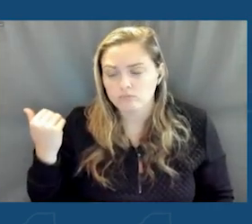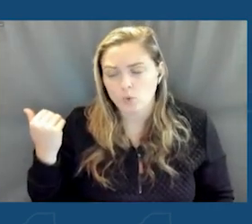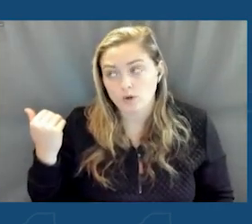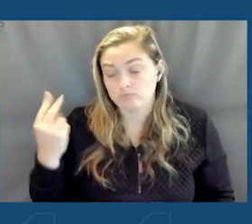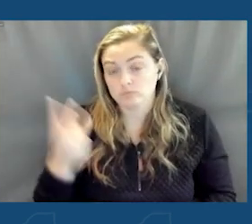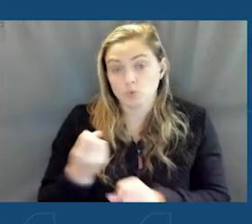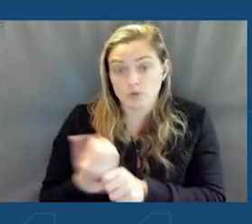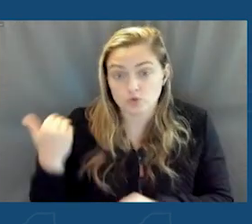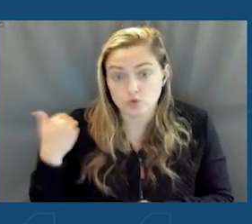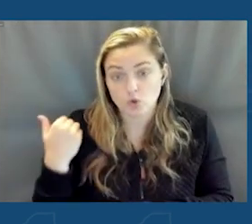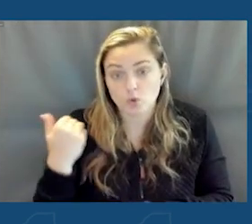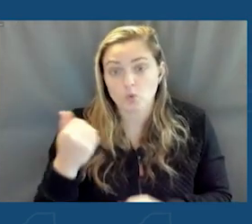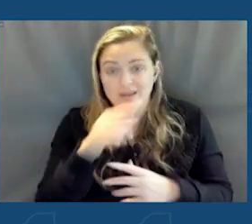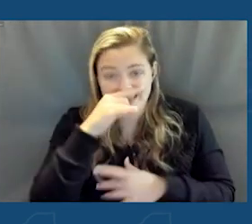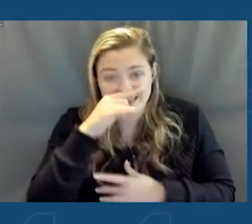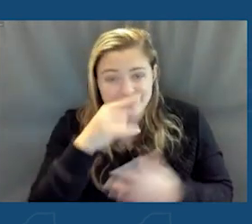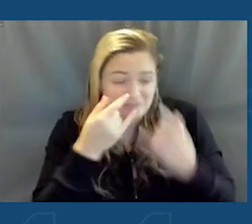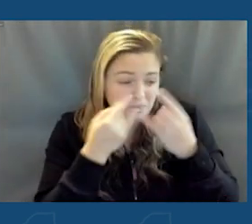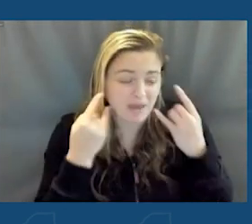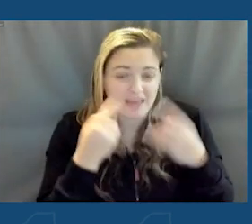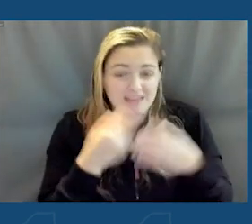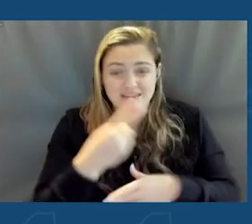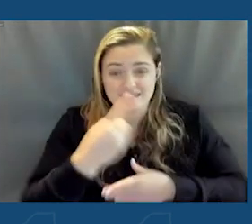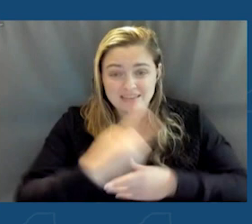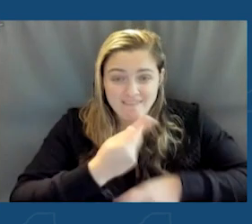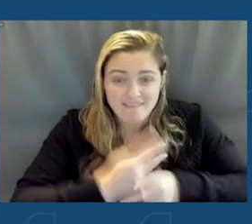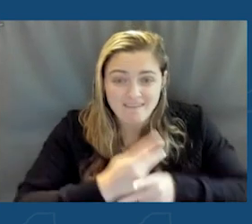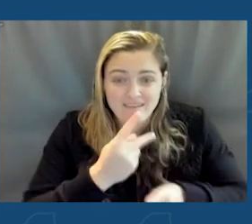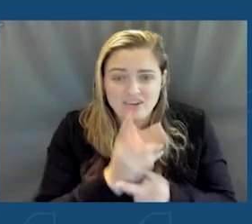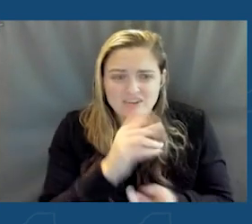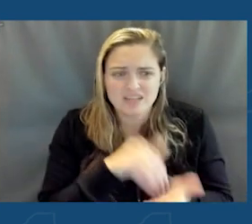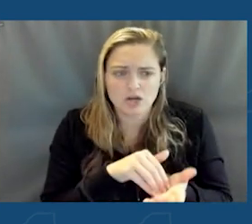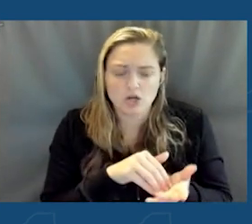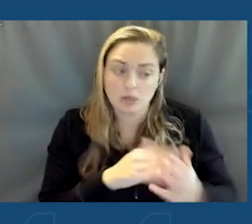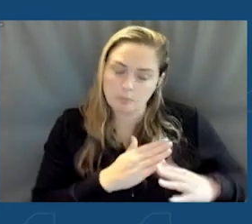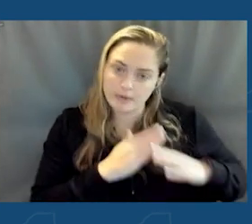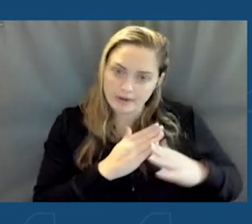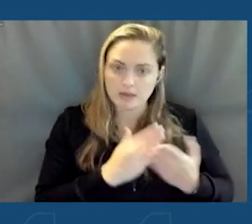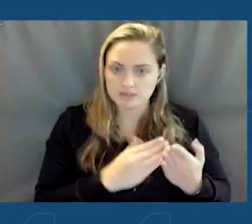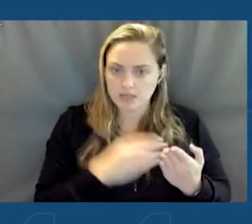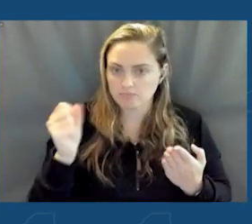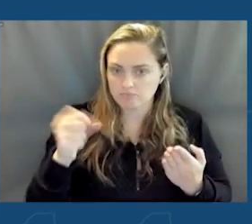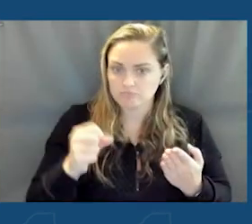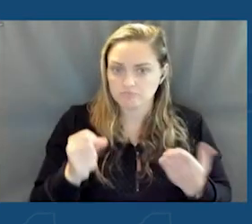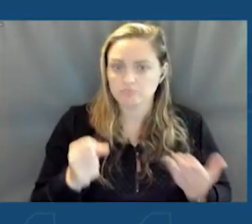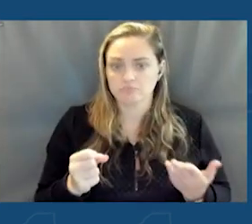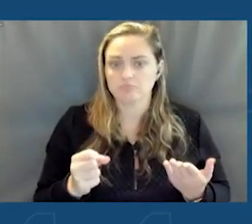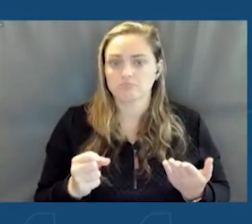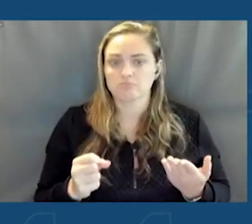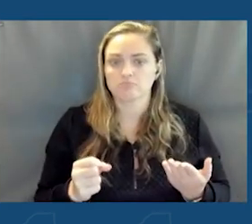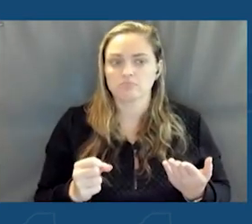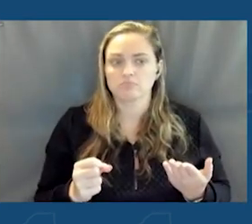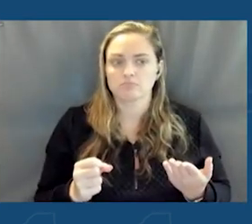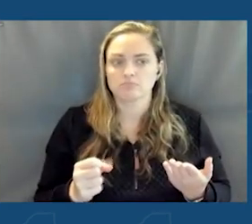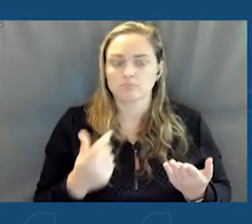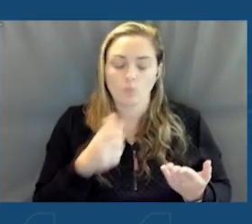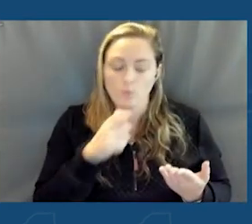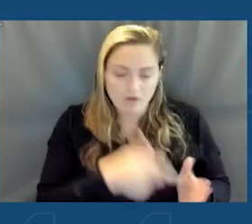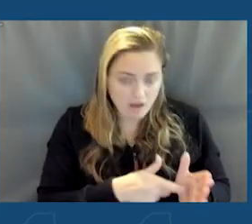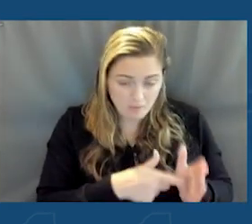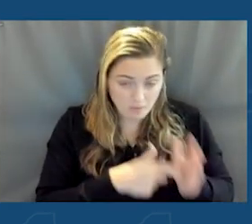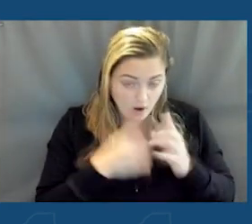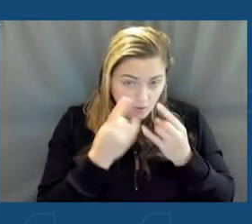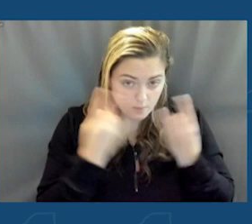wearing masks in a daycare center or in schools, and that did give them some level of protection. We're not mandating this, but we're